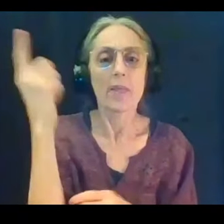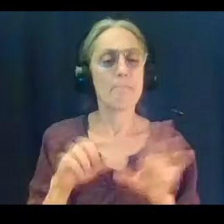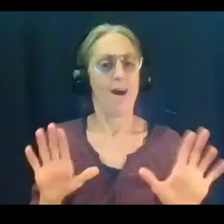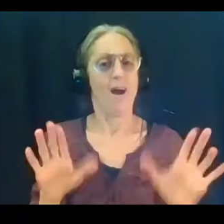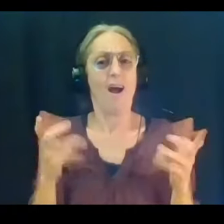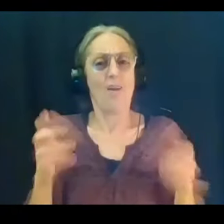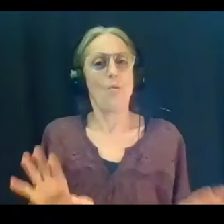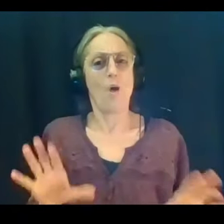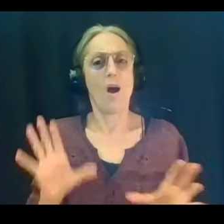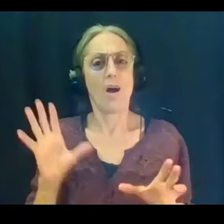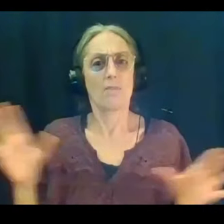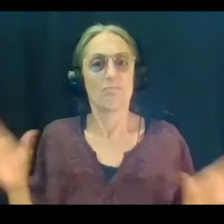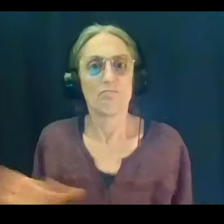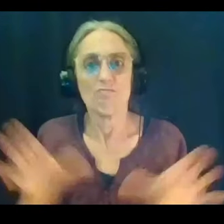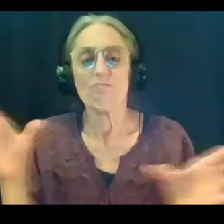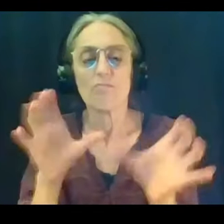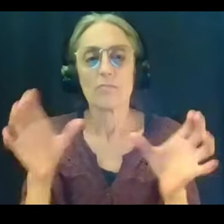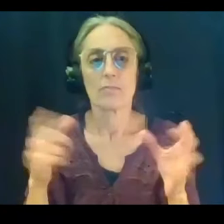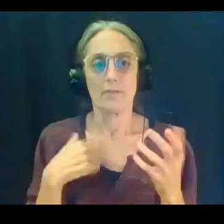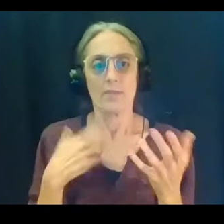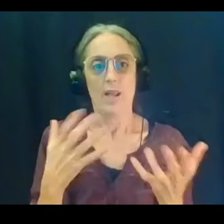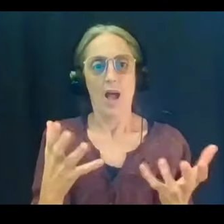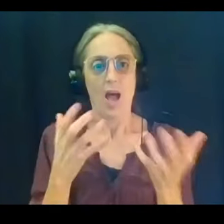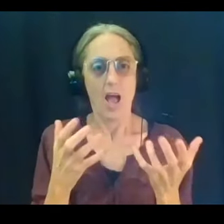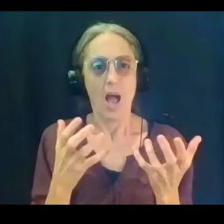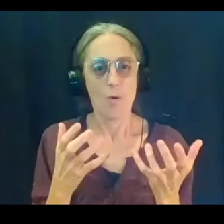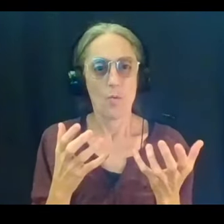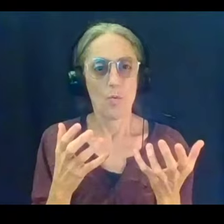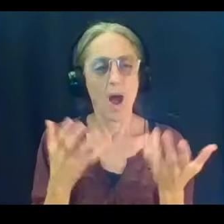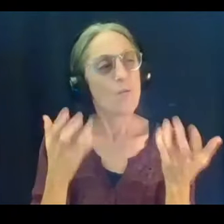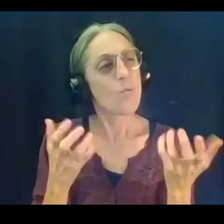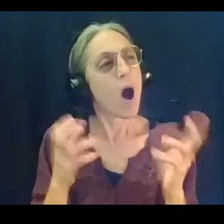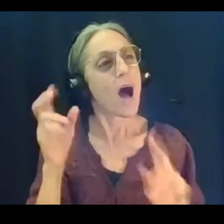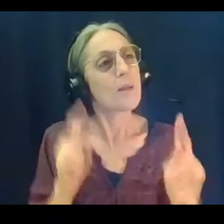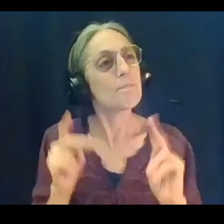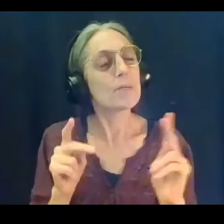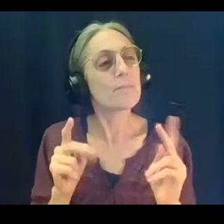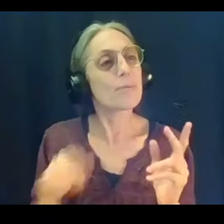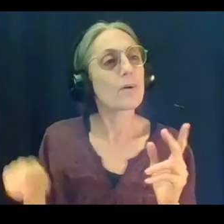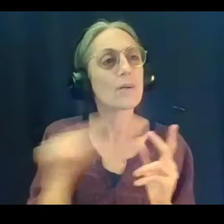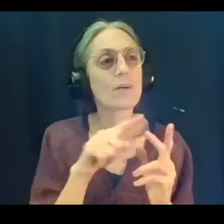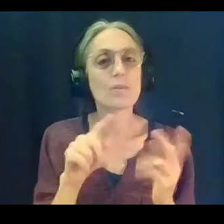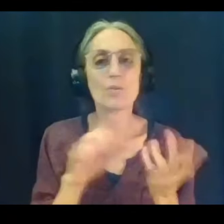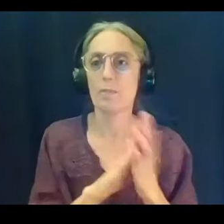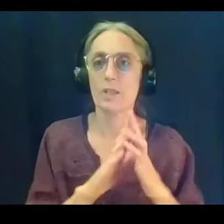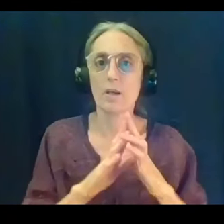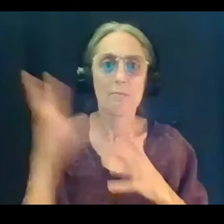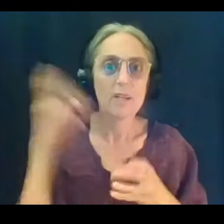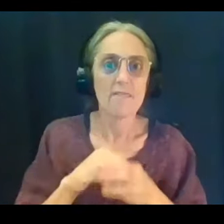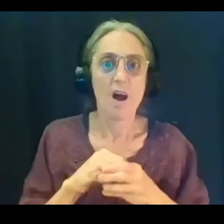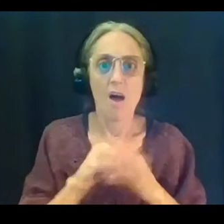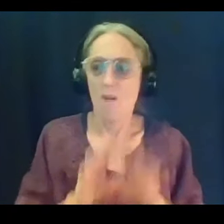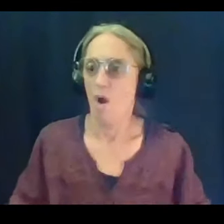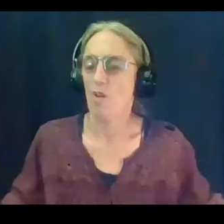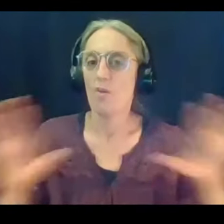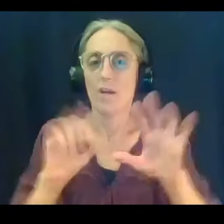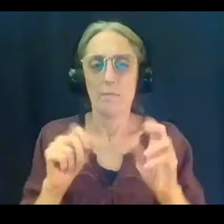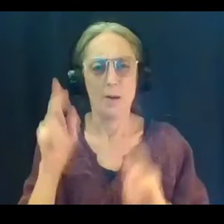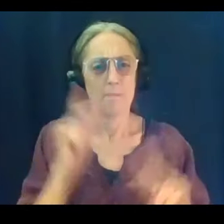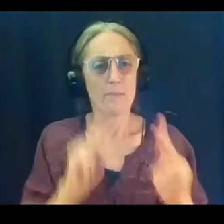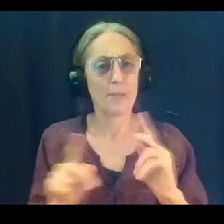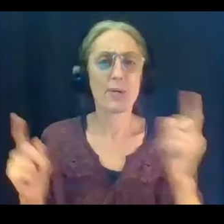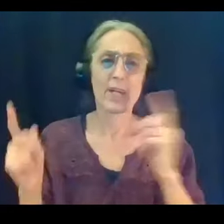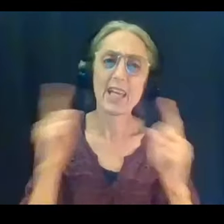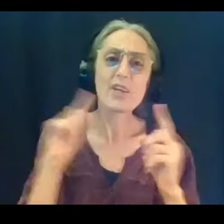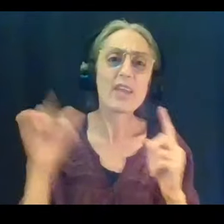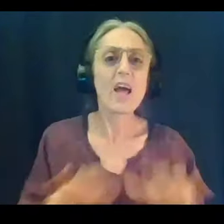I really wanted people to go into overdrive when they're hearing it. And I know people have been hearing it all over the place. And yet I love the sending you love